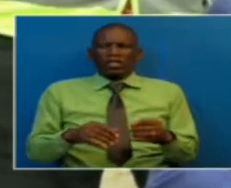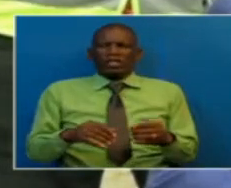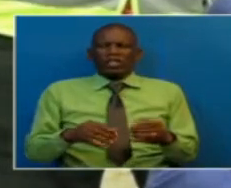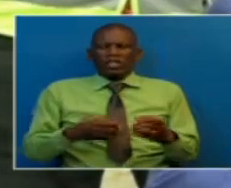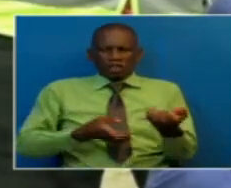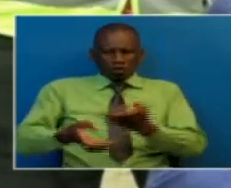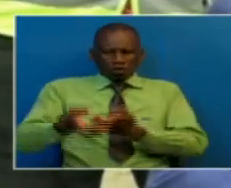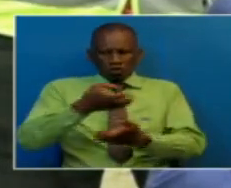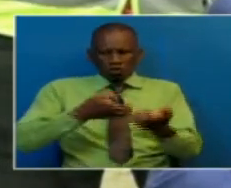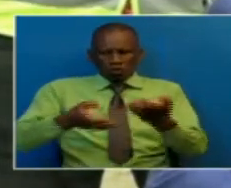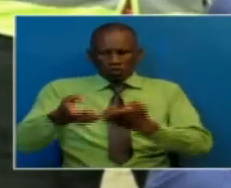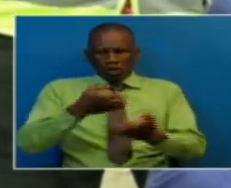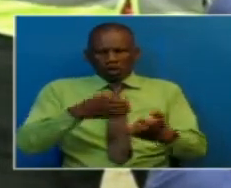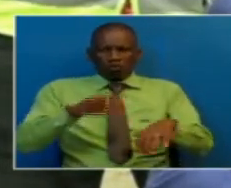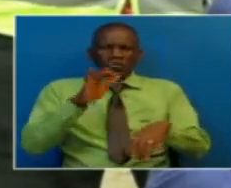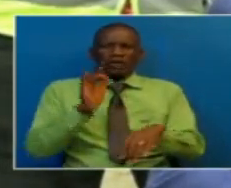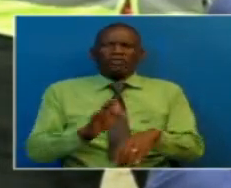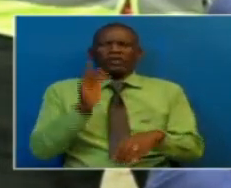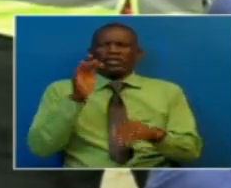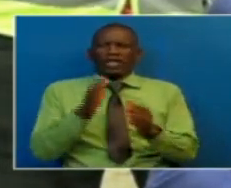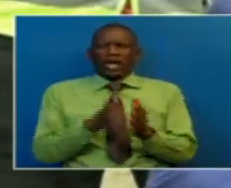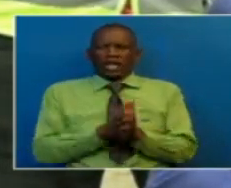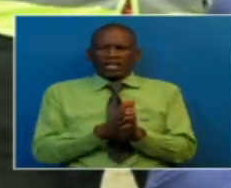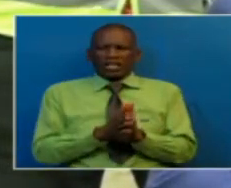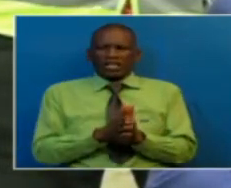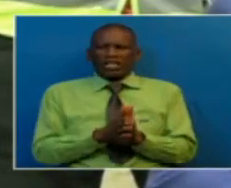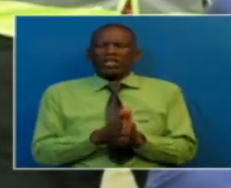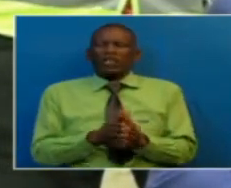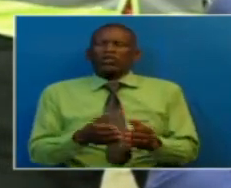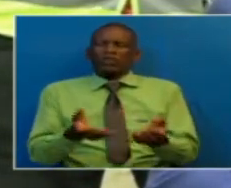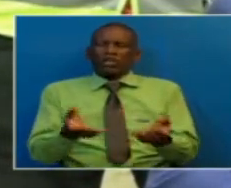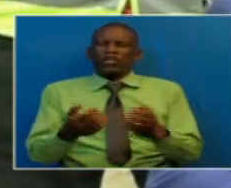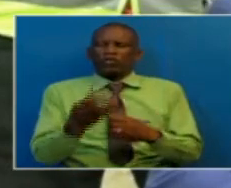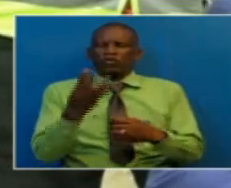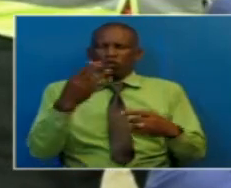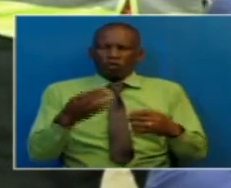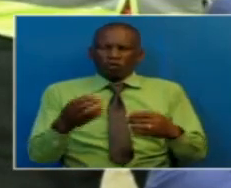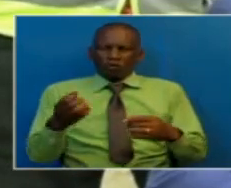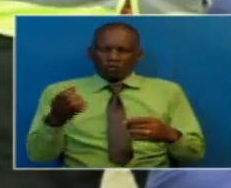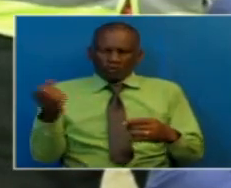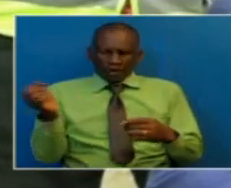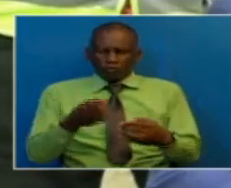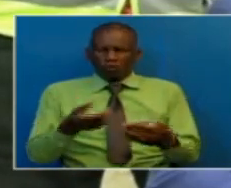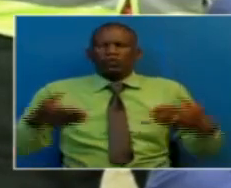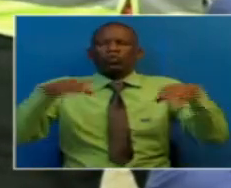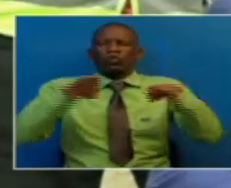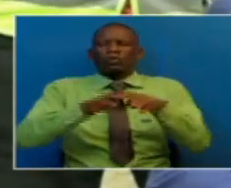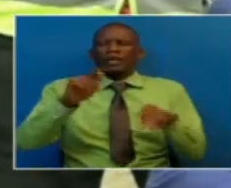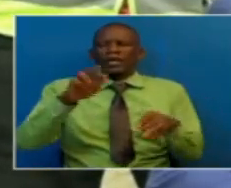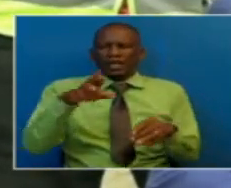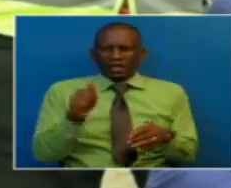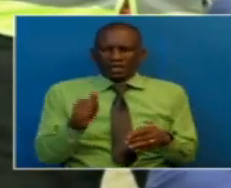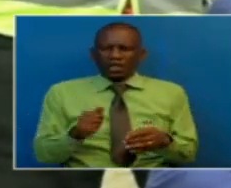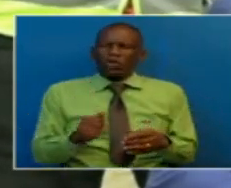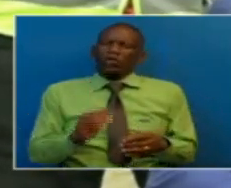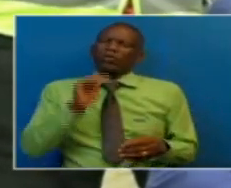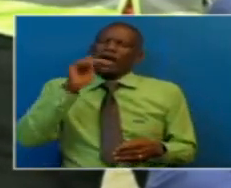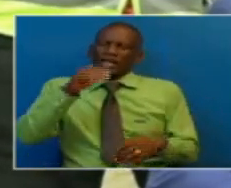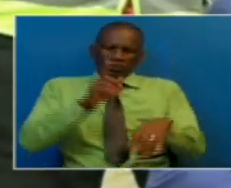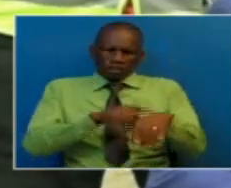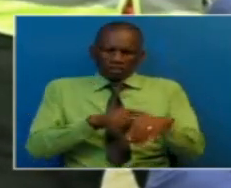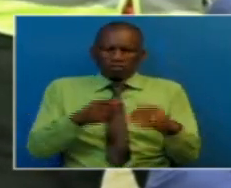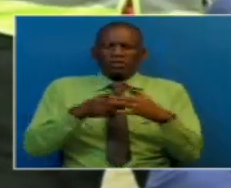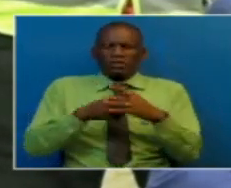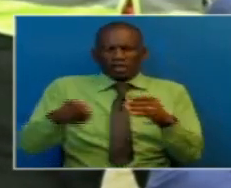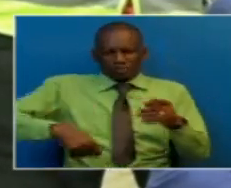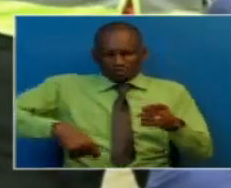economic effects and enforced 4 months closures by KRA. Our pleas for time to resume